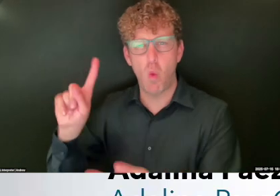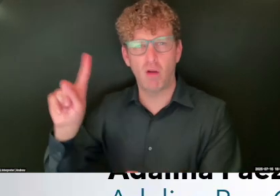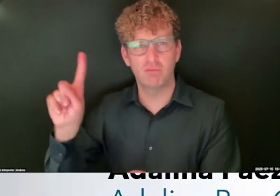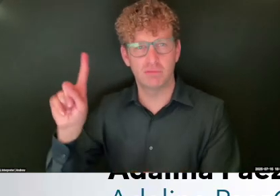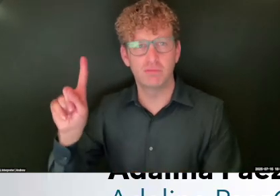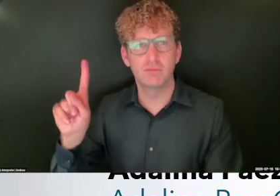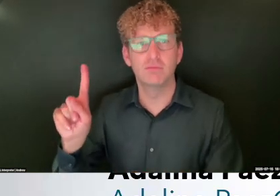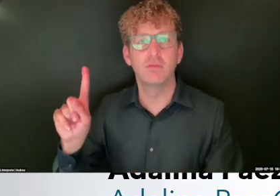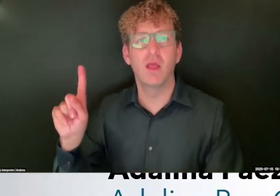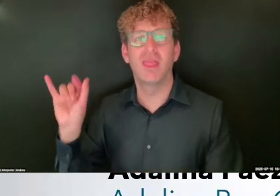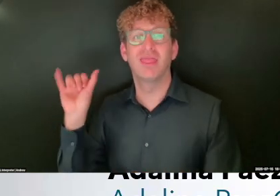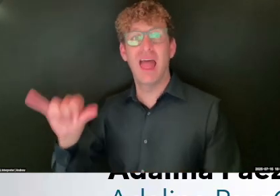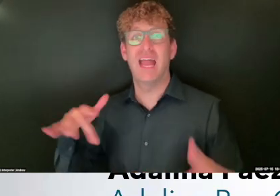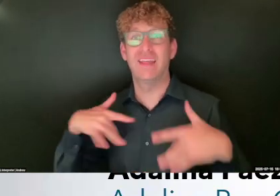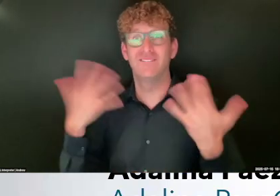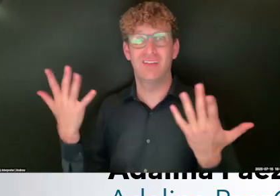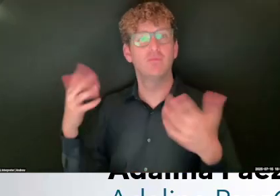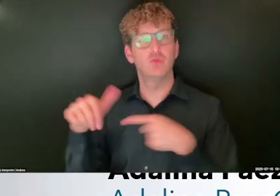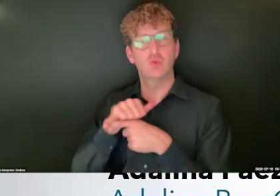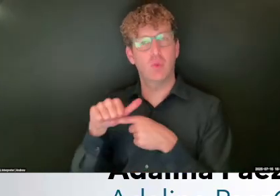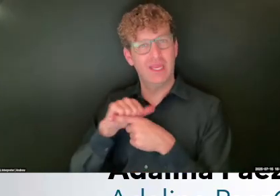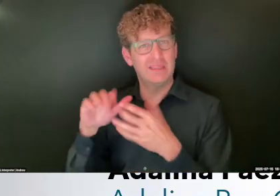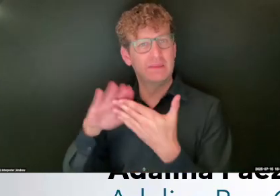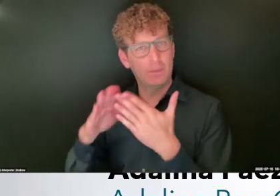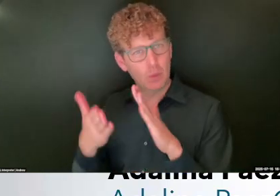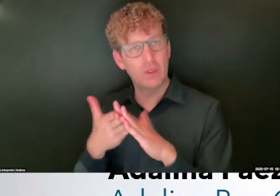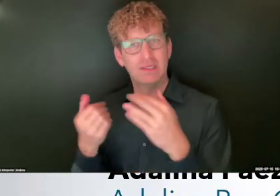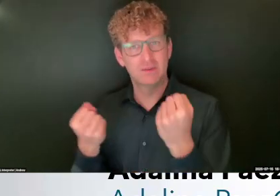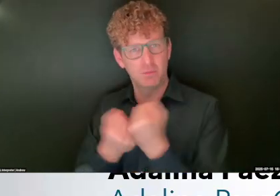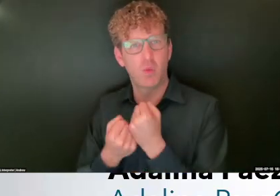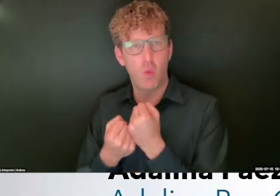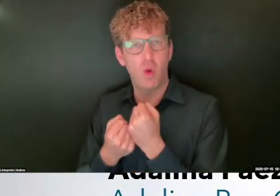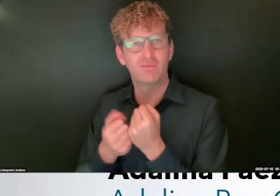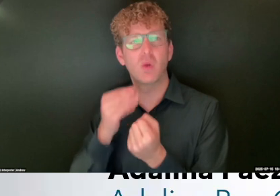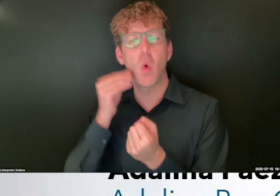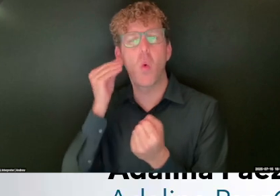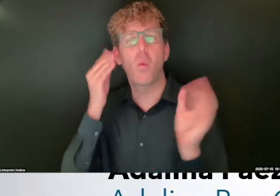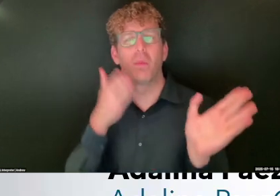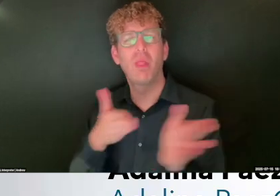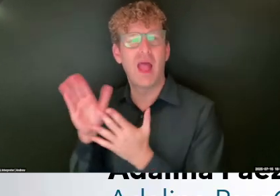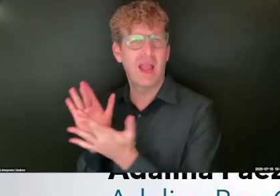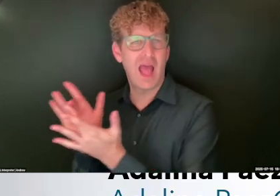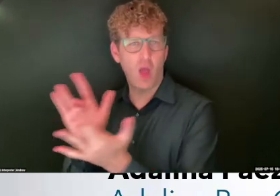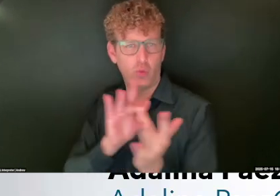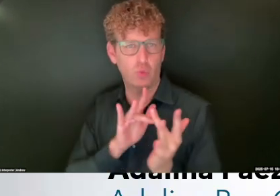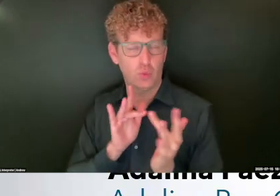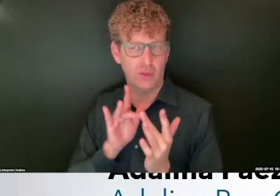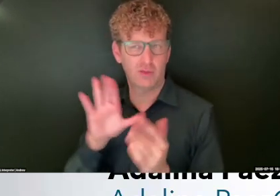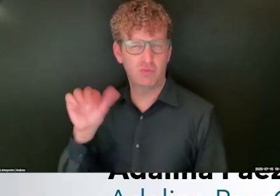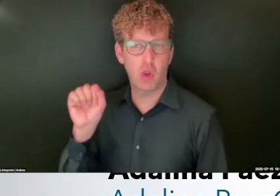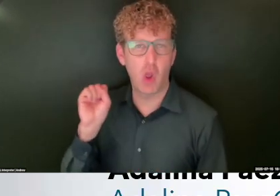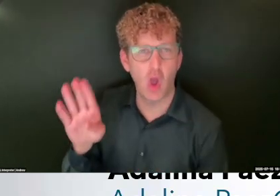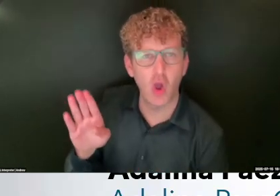Support section of the Compliance and Outreach branch here at CARB. And these events are done throughout California. They offer insight,